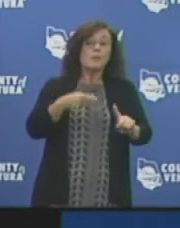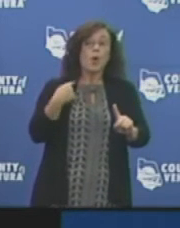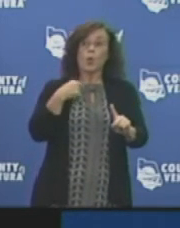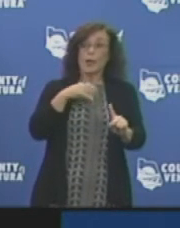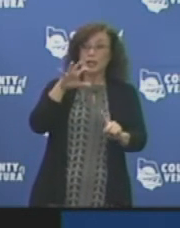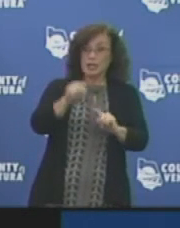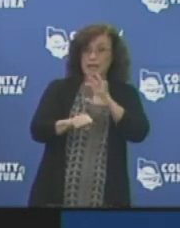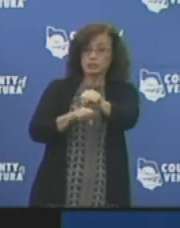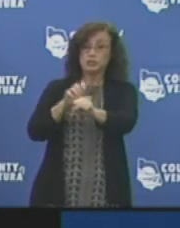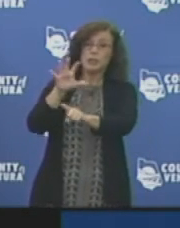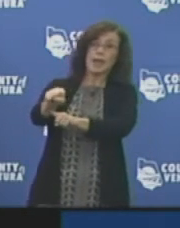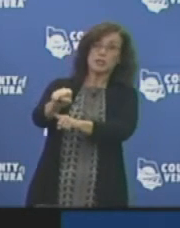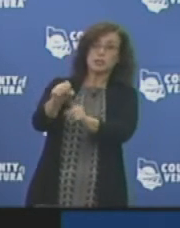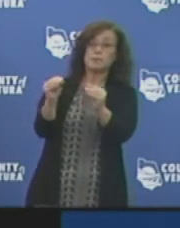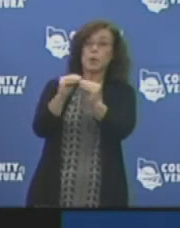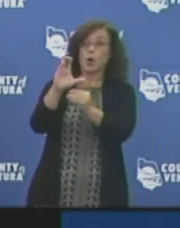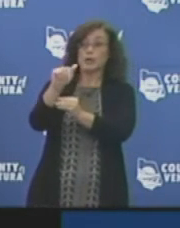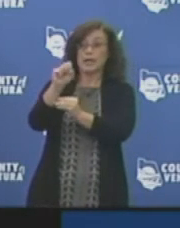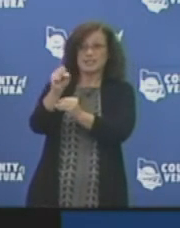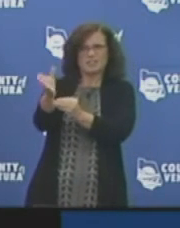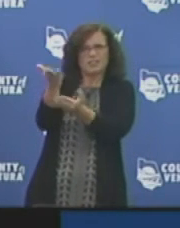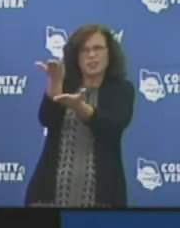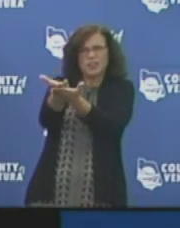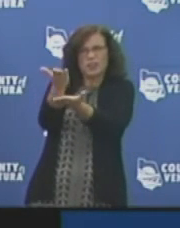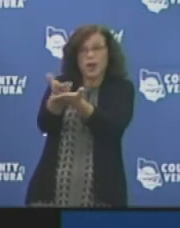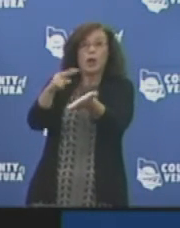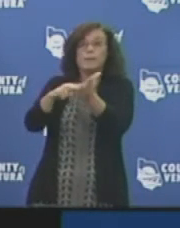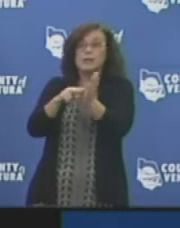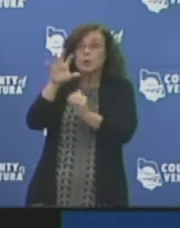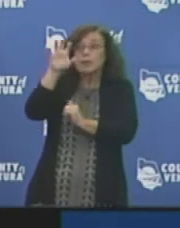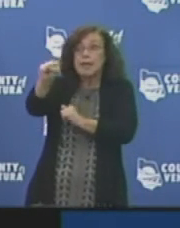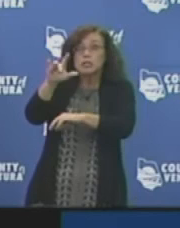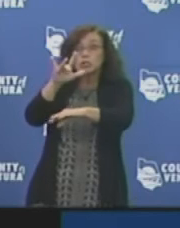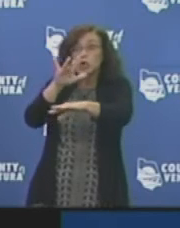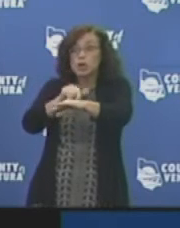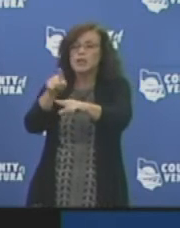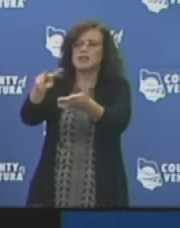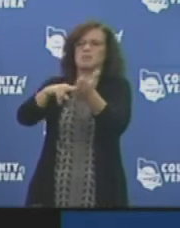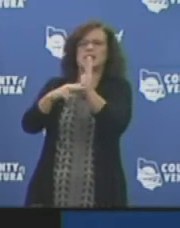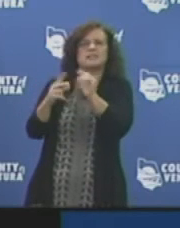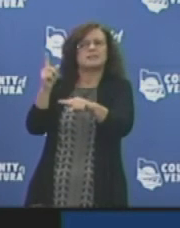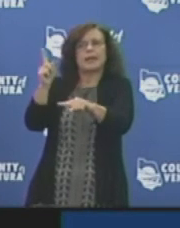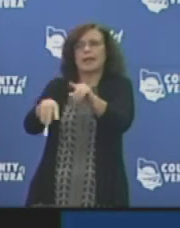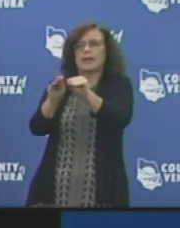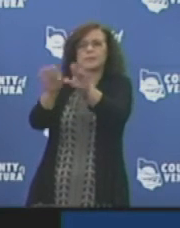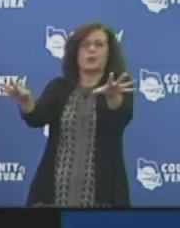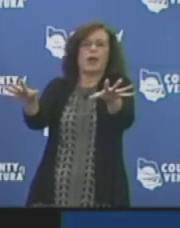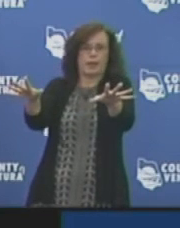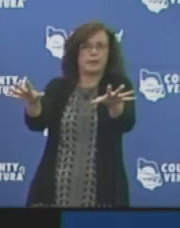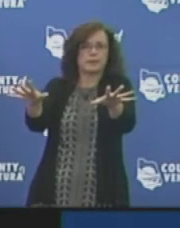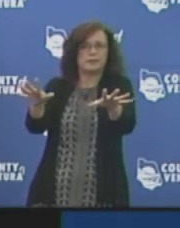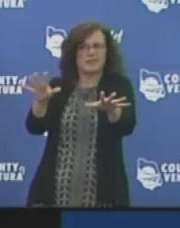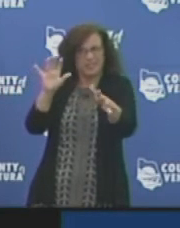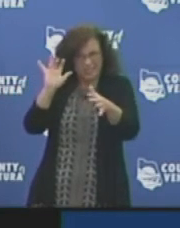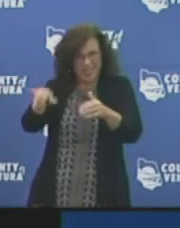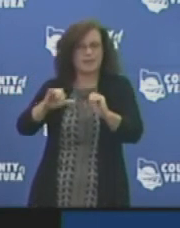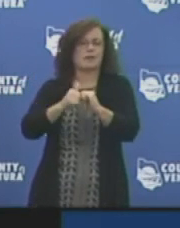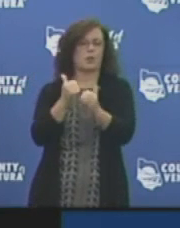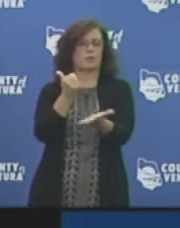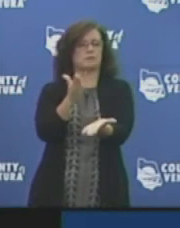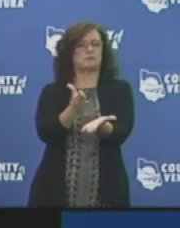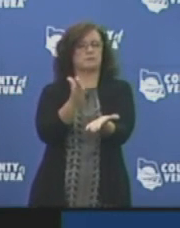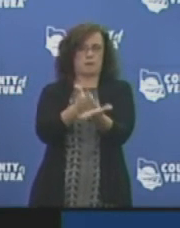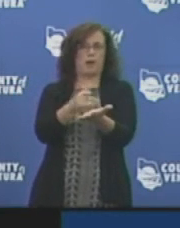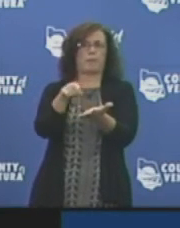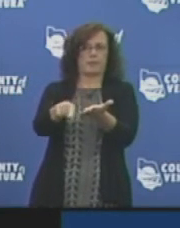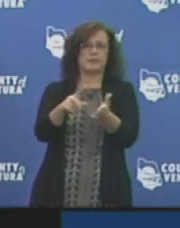there. Question isn't, are the cases there? They're there. Now we're catching them, tracing and isolating and stopping the virus in its tracks. That's what's going to help. We're